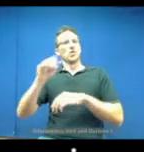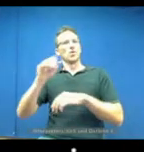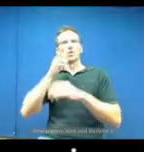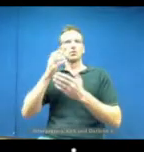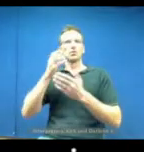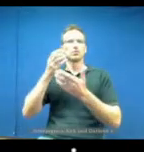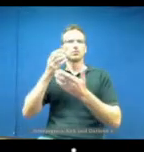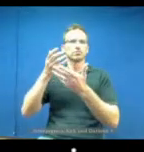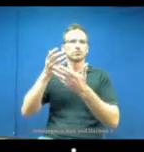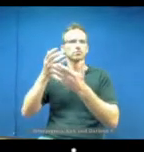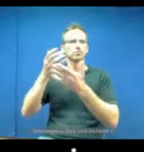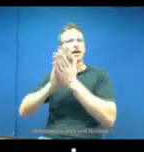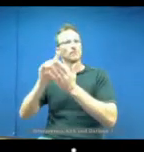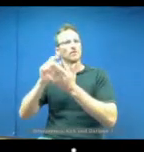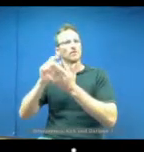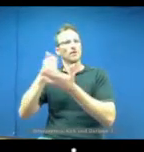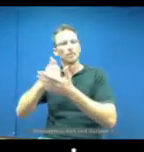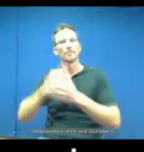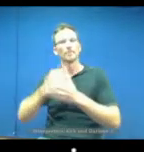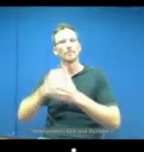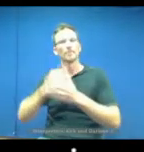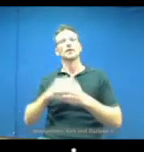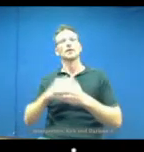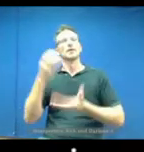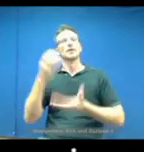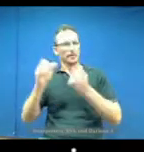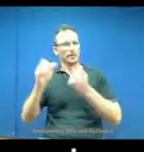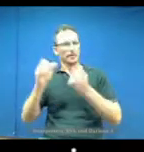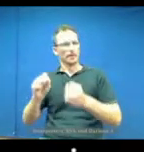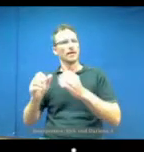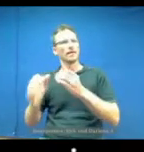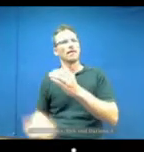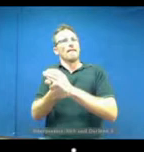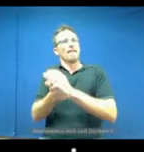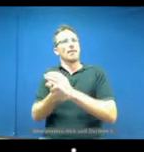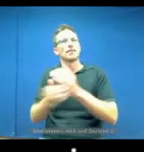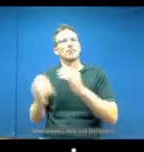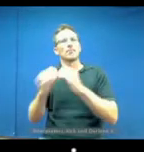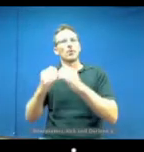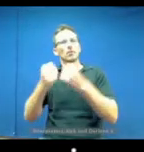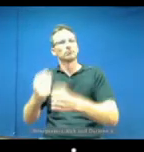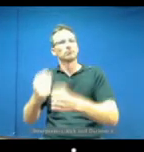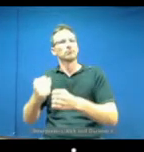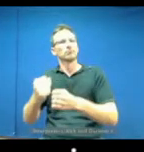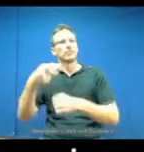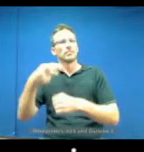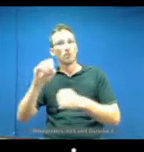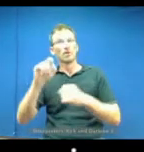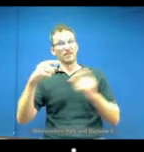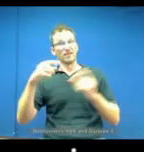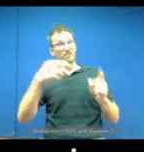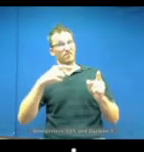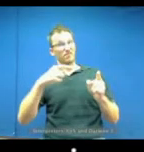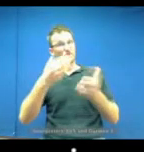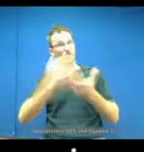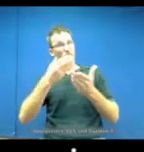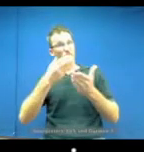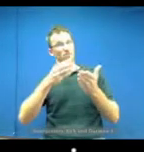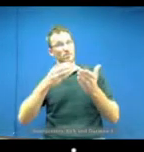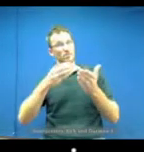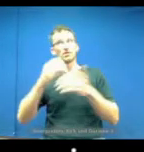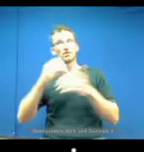order modified or extended in some way upon a showing of this person having violated the